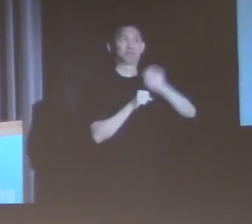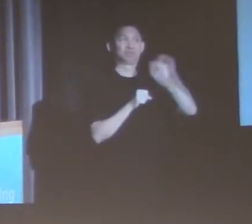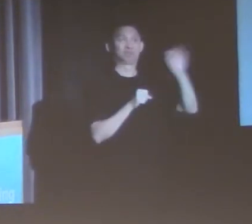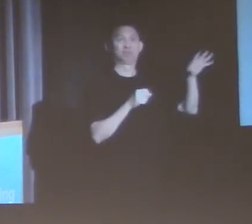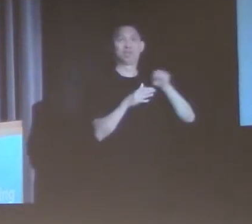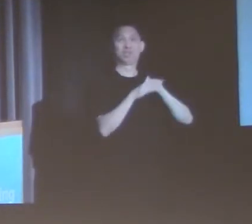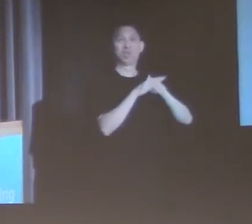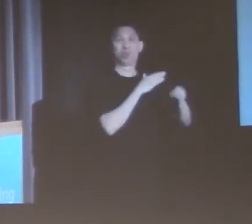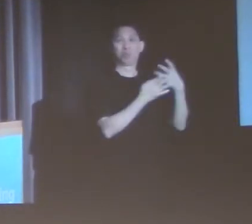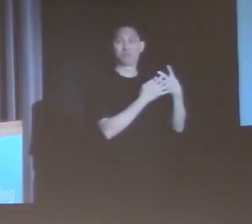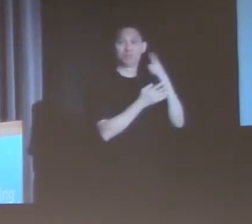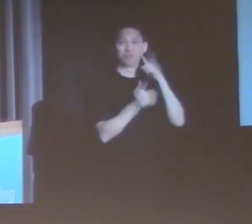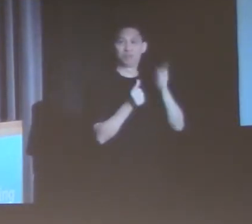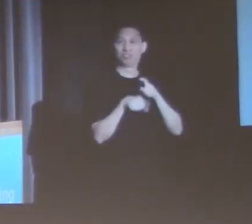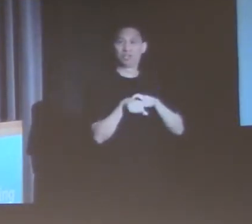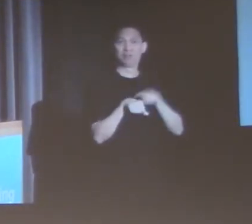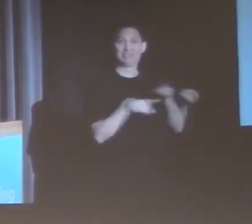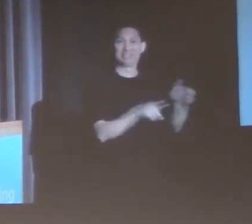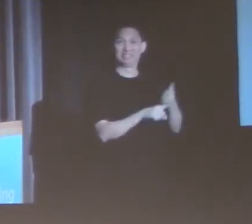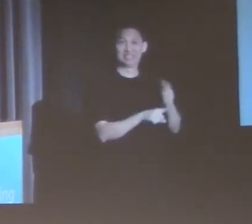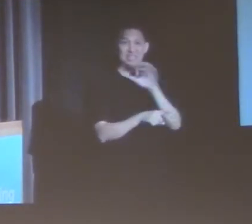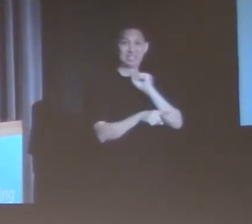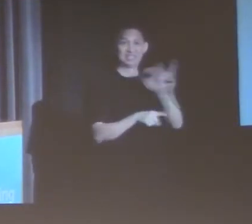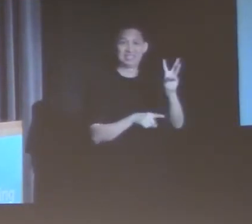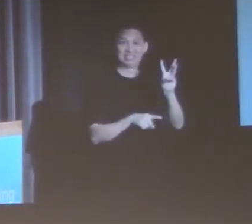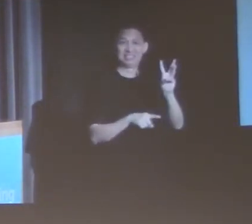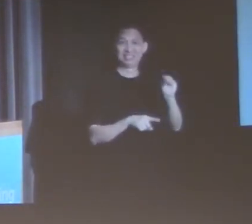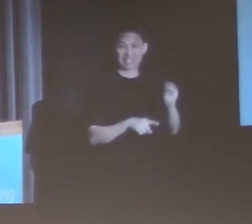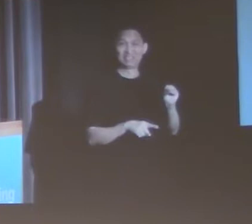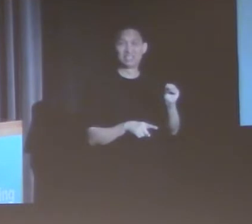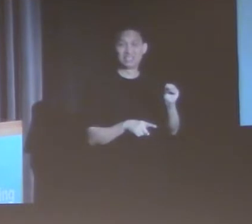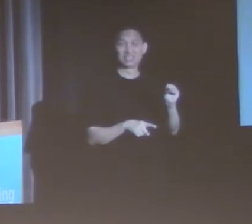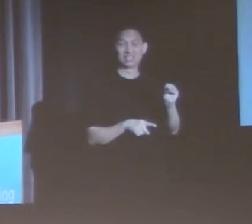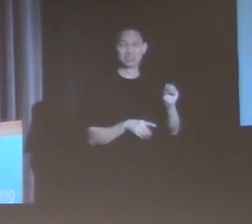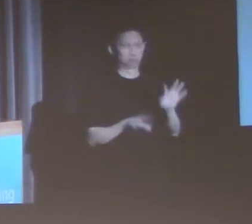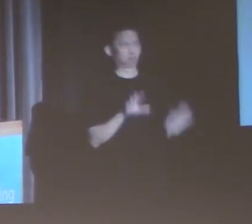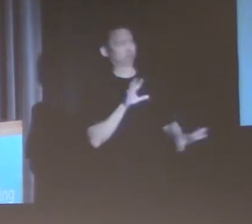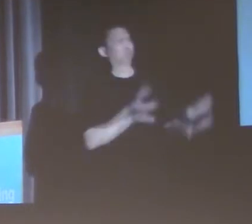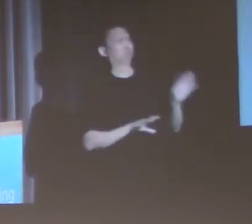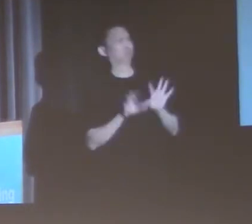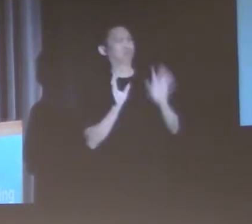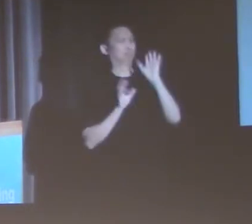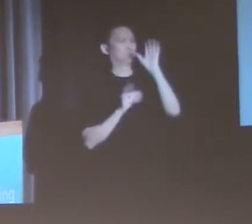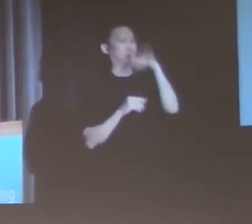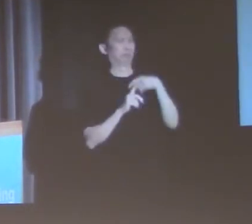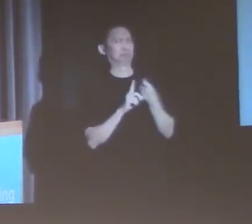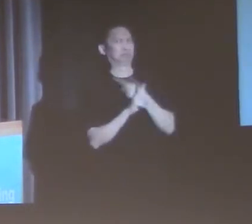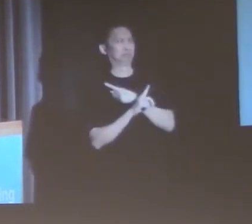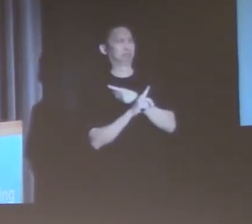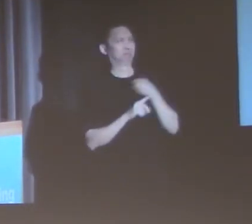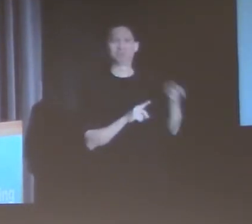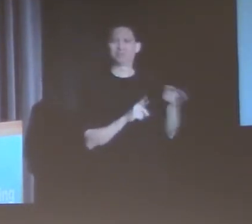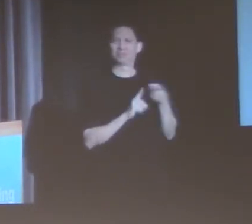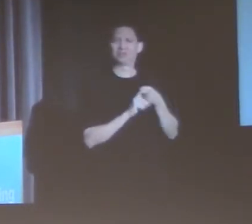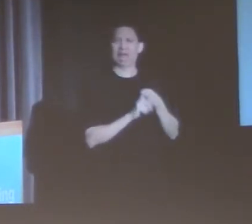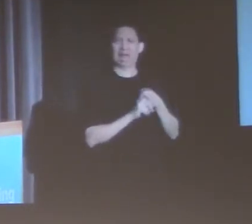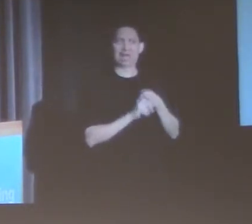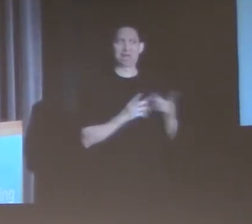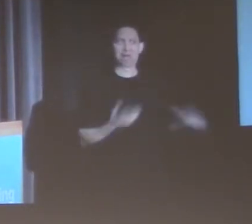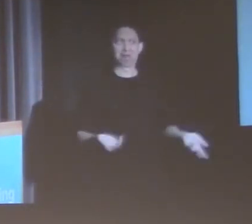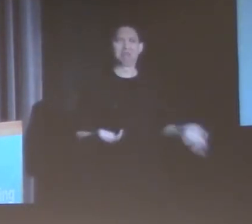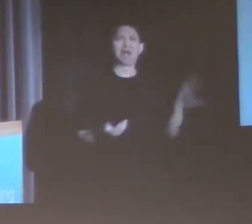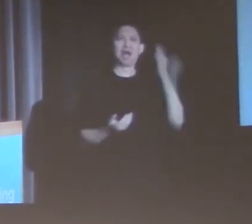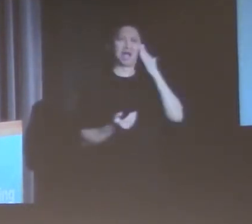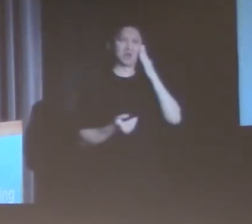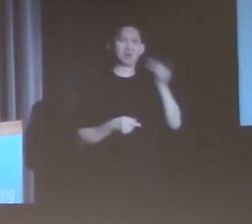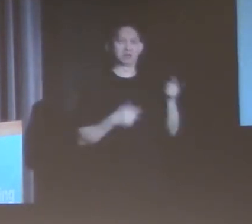60. And so it was bizarre because he was an old friend, and I knew he was very humiliated